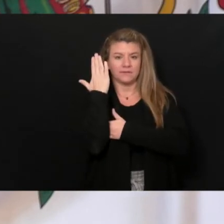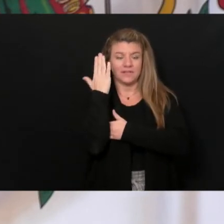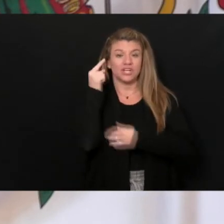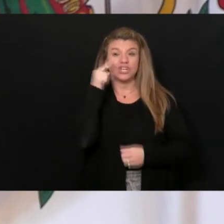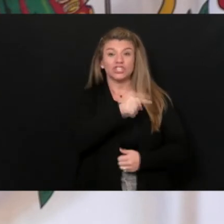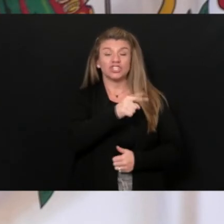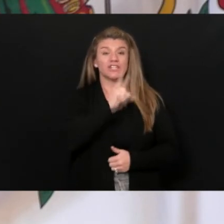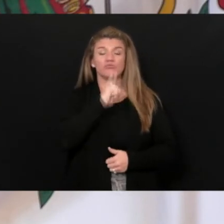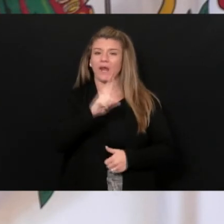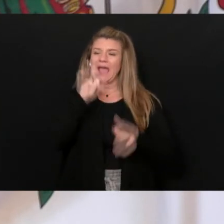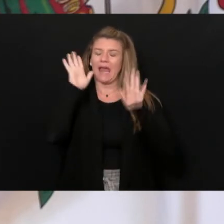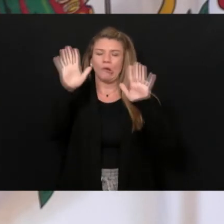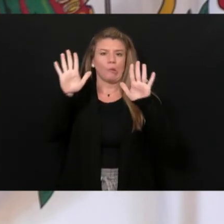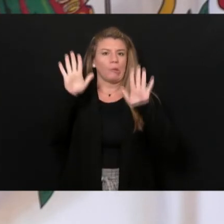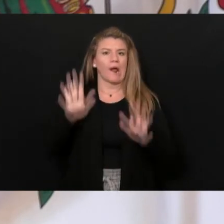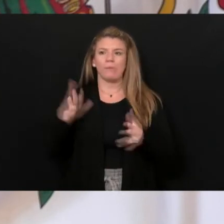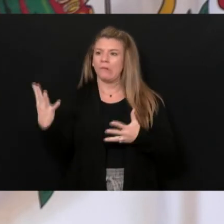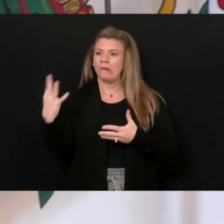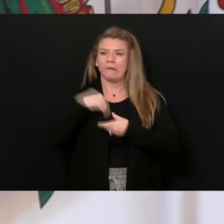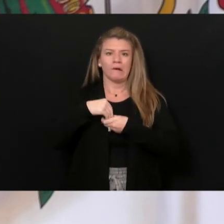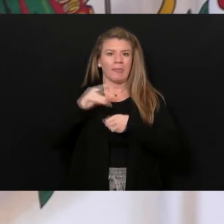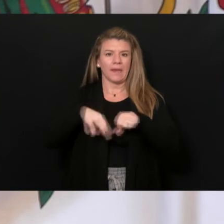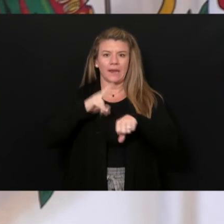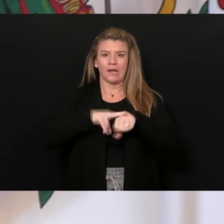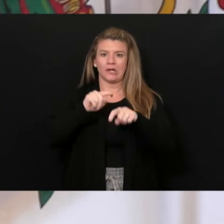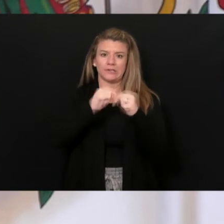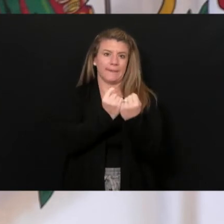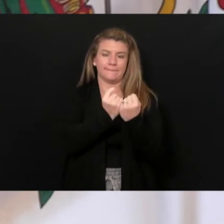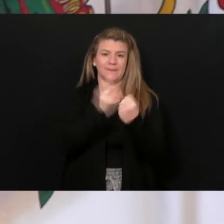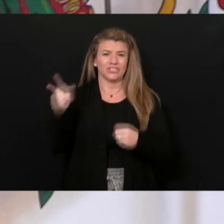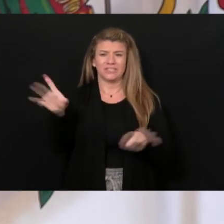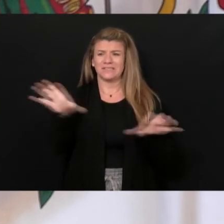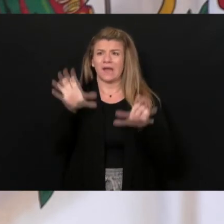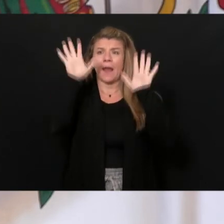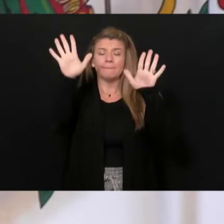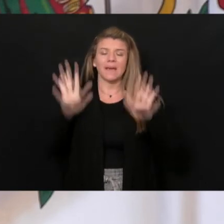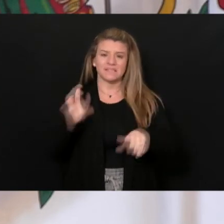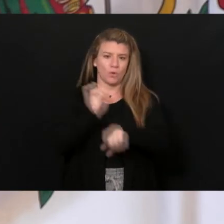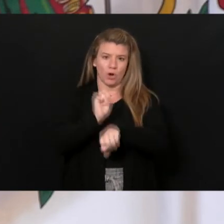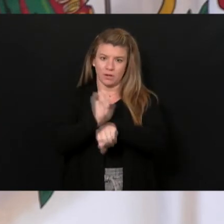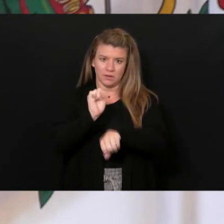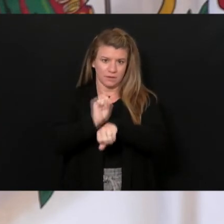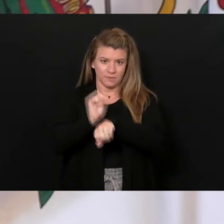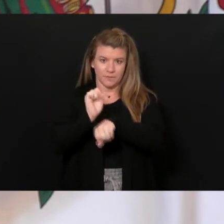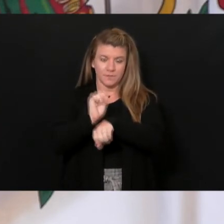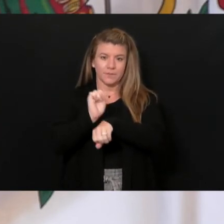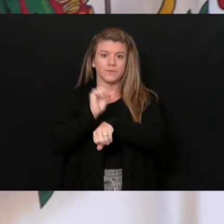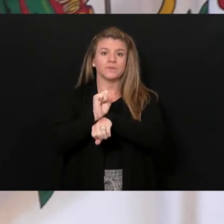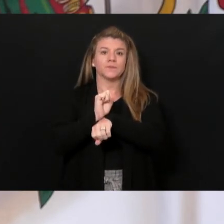an incredible resource for our nation. She's done unbelievable work. She